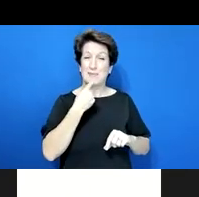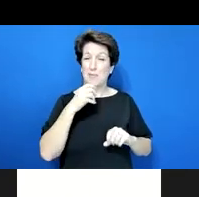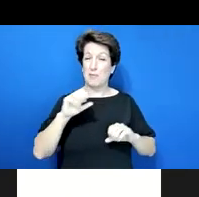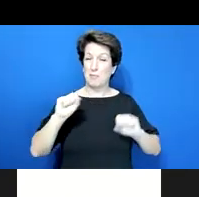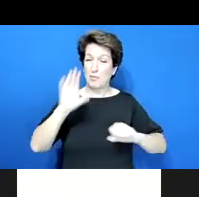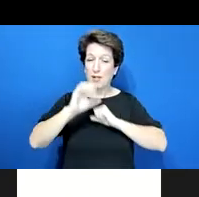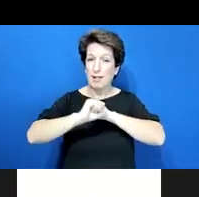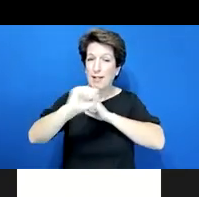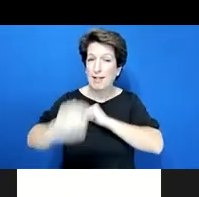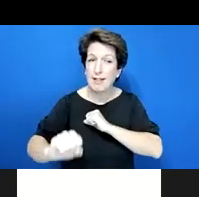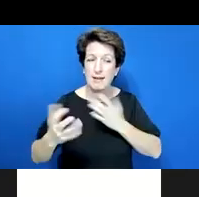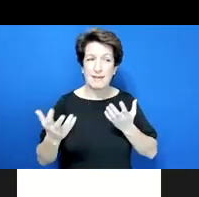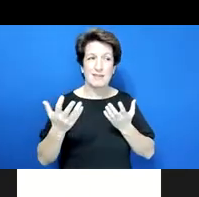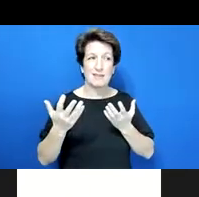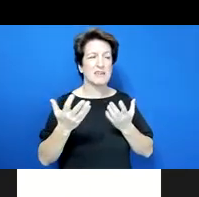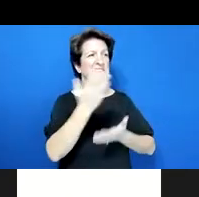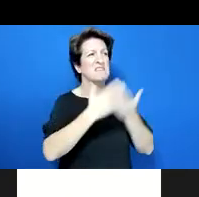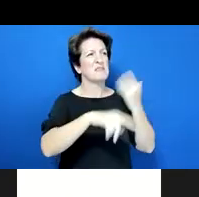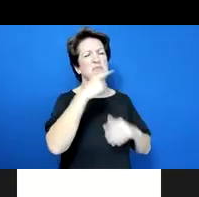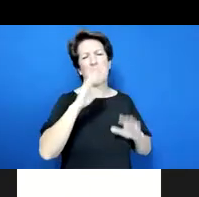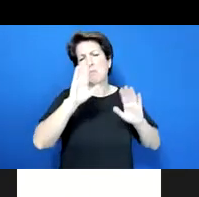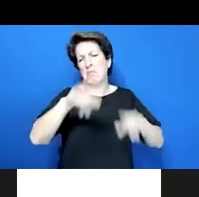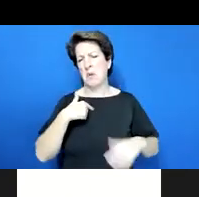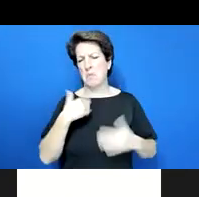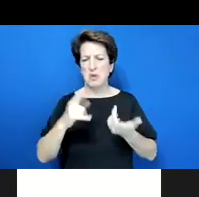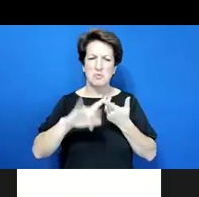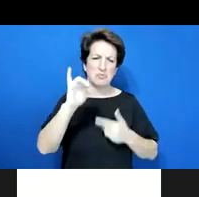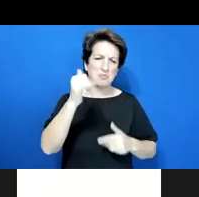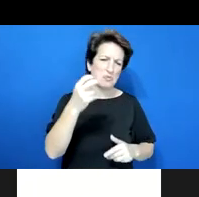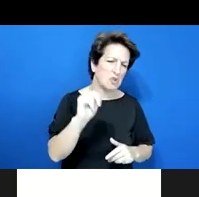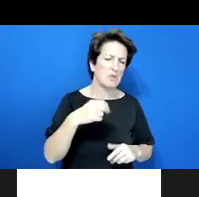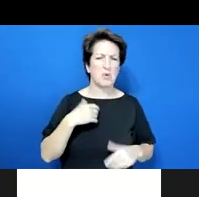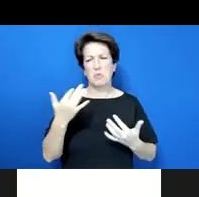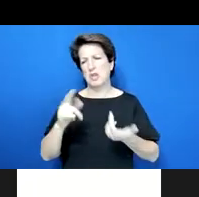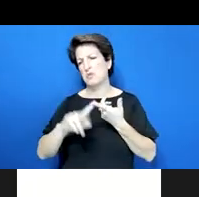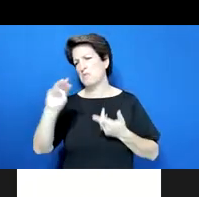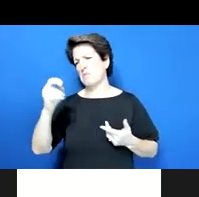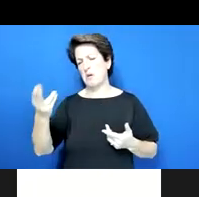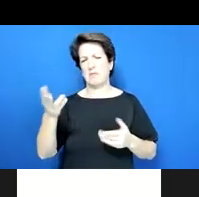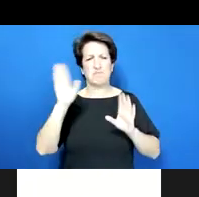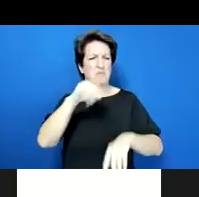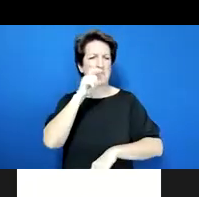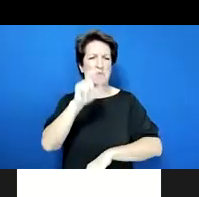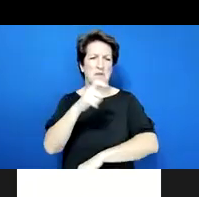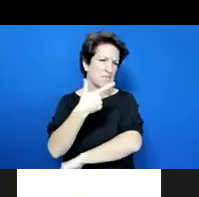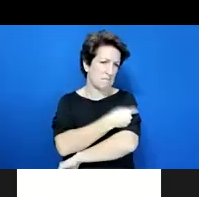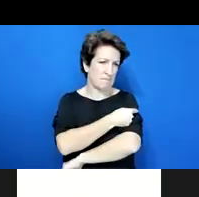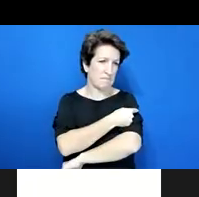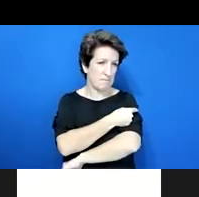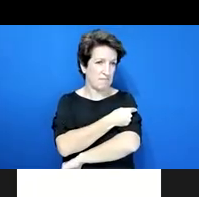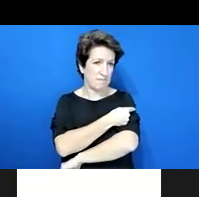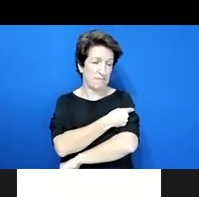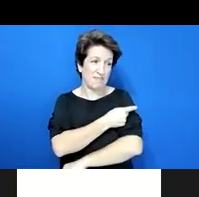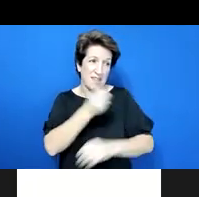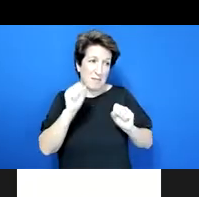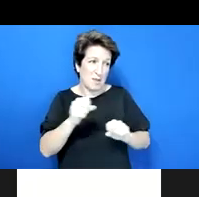vaccinated because I think I can wait till January or wait till March to do the thing I'll be able to do then without vaccine, you may very